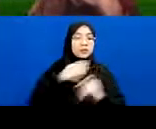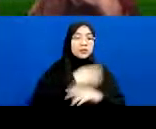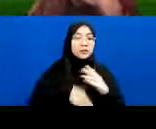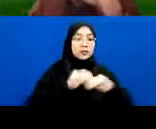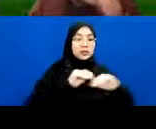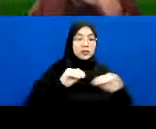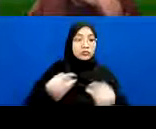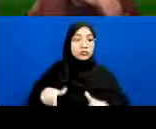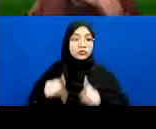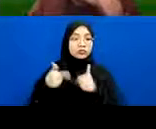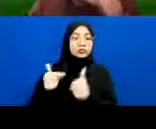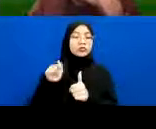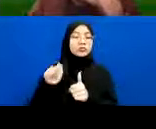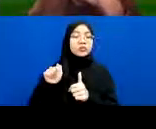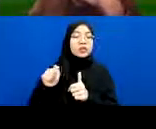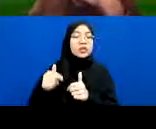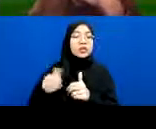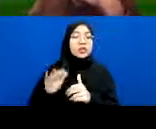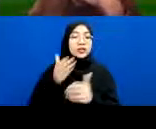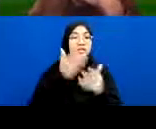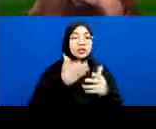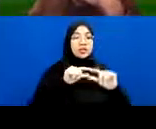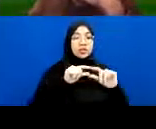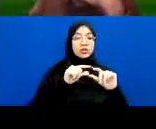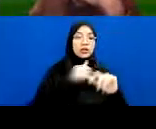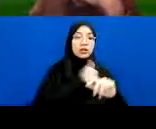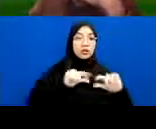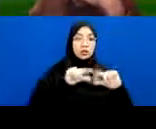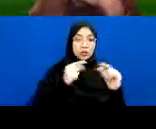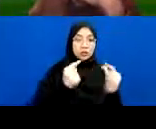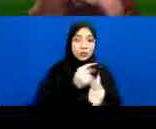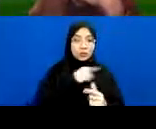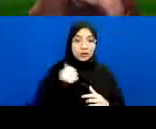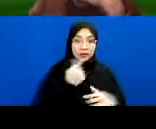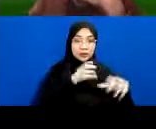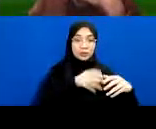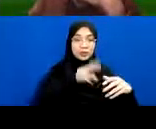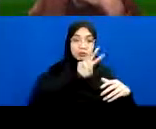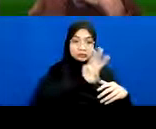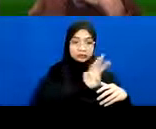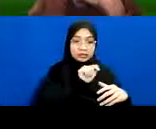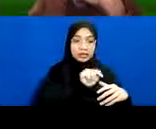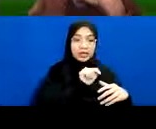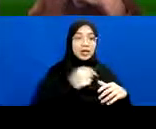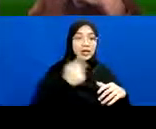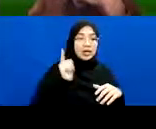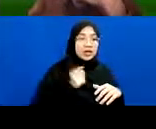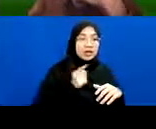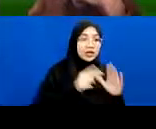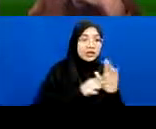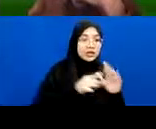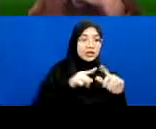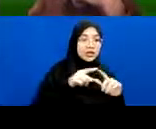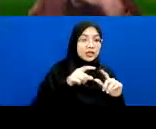These are the members of the group. Nadira Rahmat is an undergraduate student at Sultan Idris Education University in